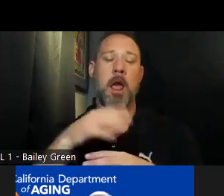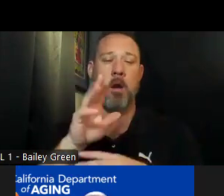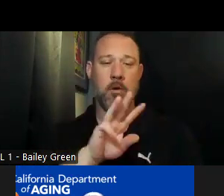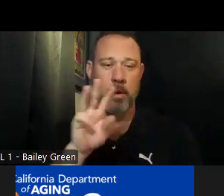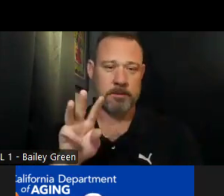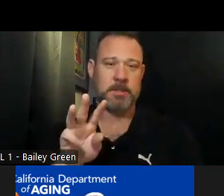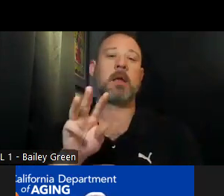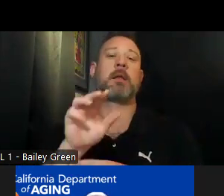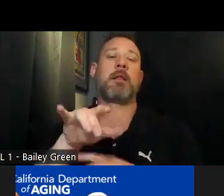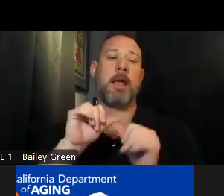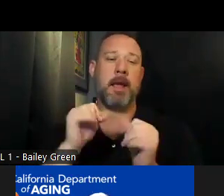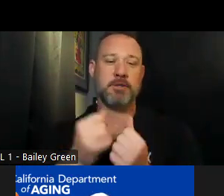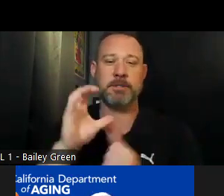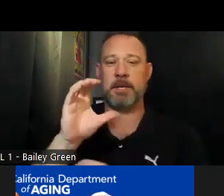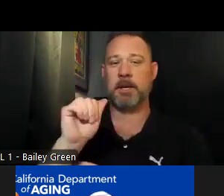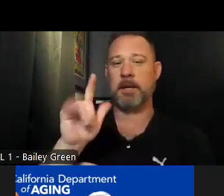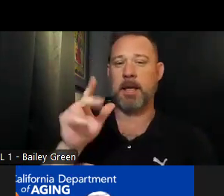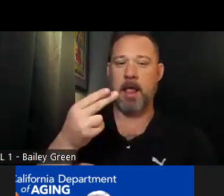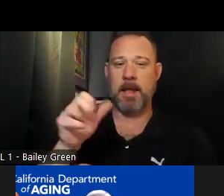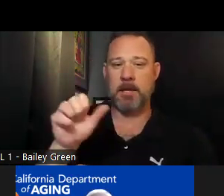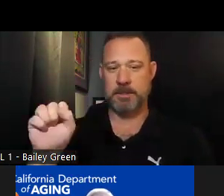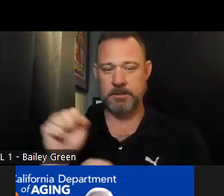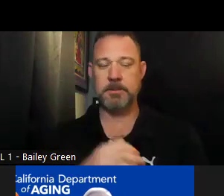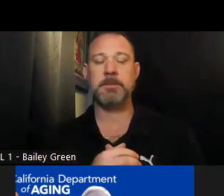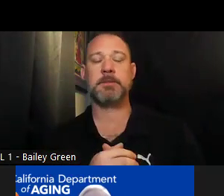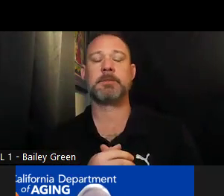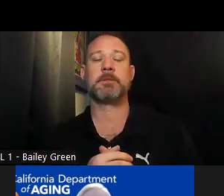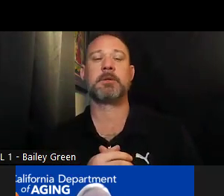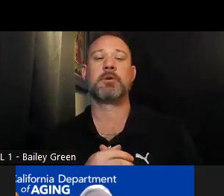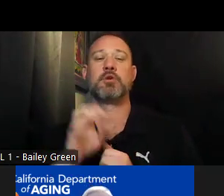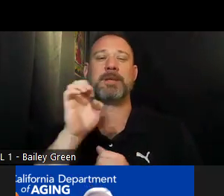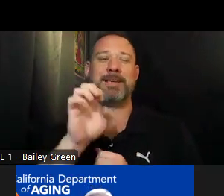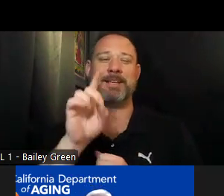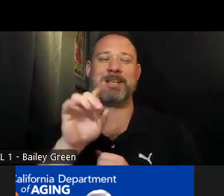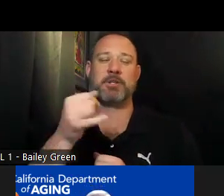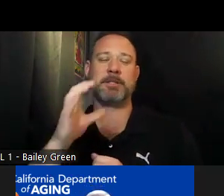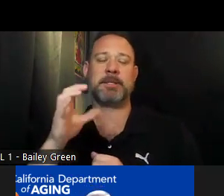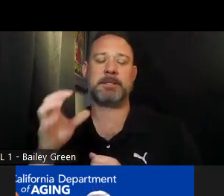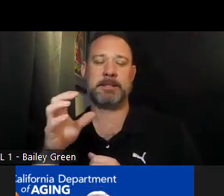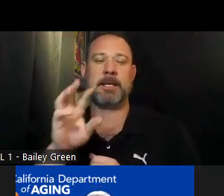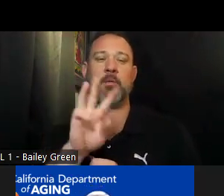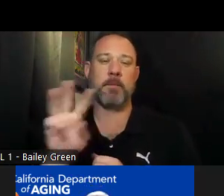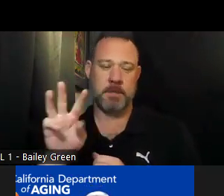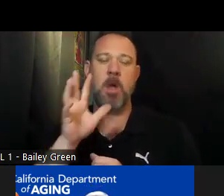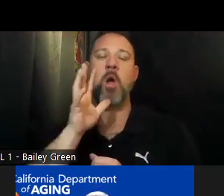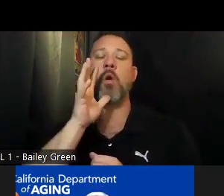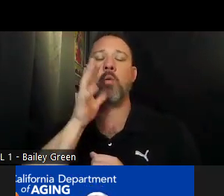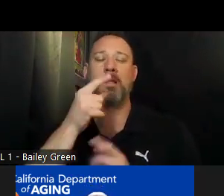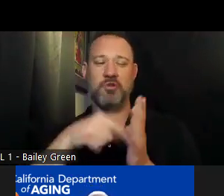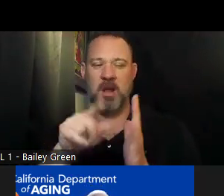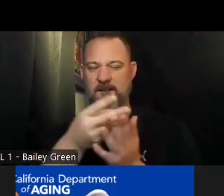Service Agency, or Cal HHS, to our EDJCC webpage. So check there in a few